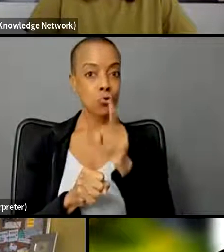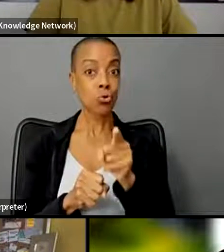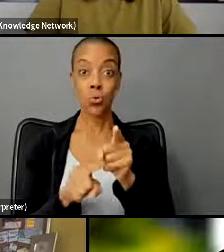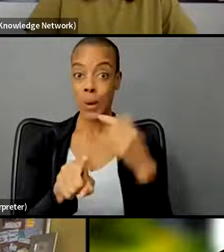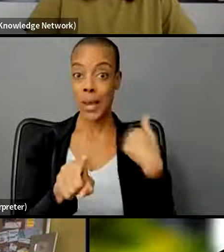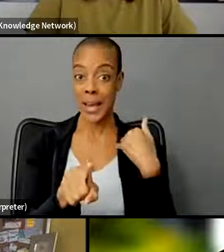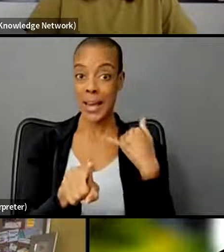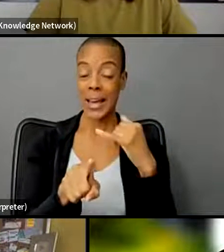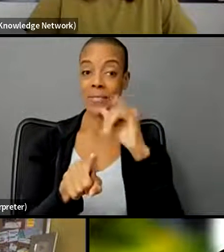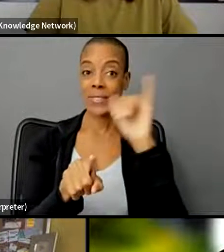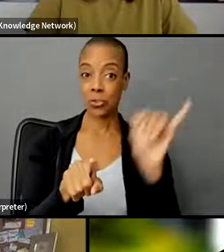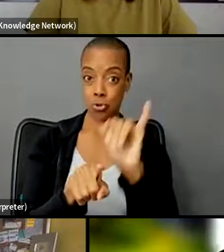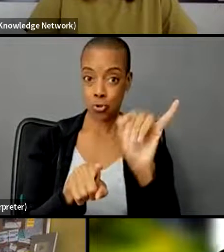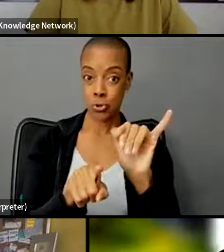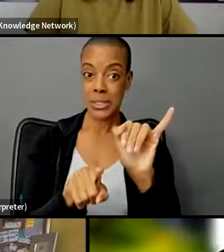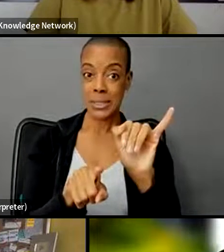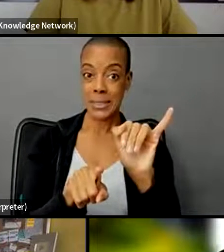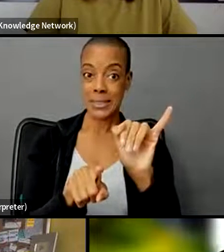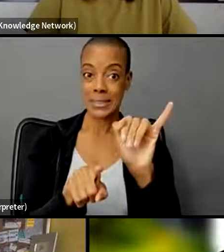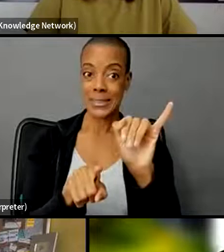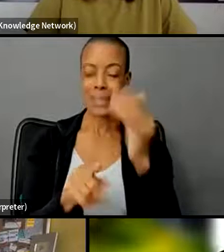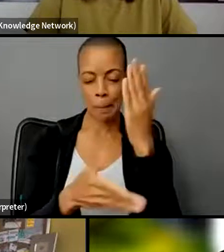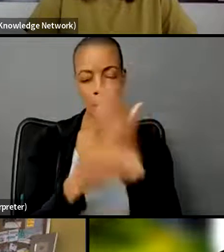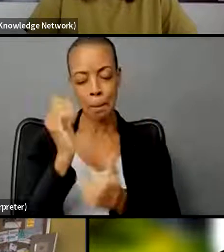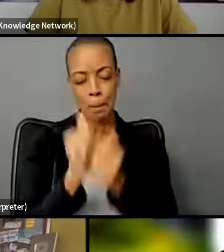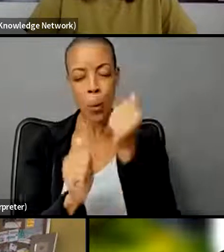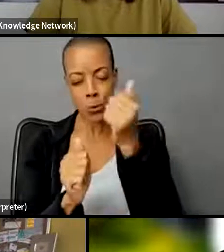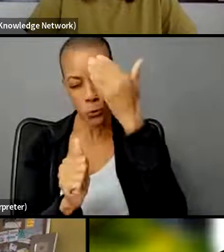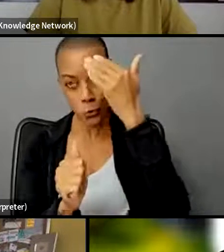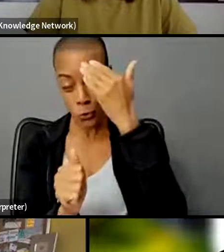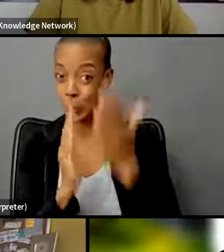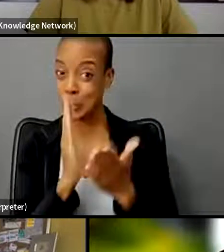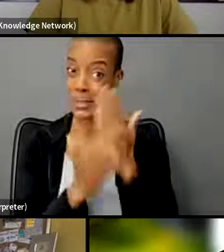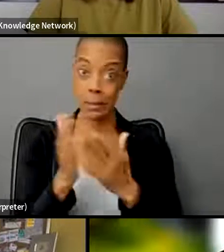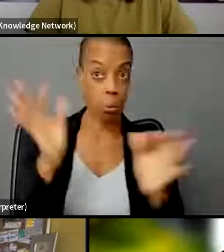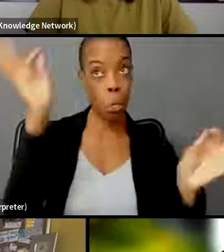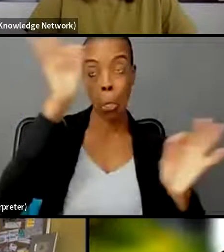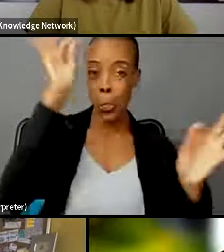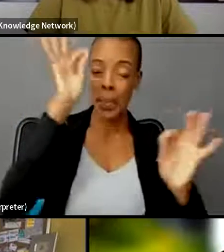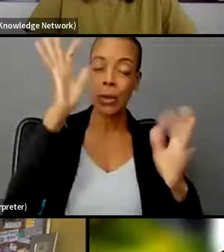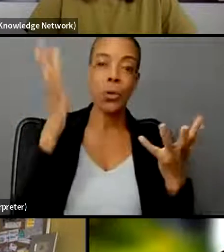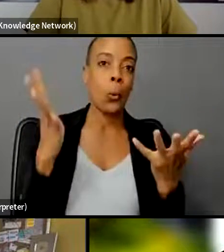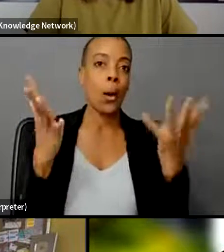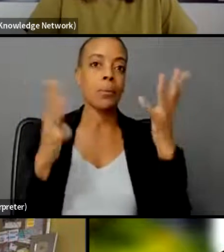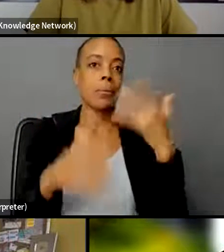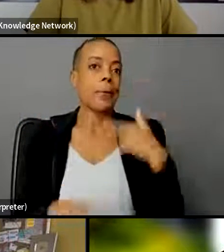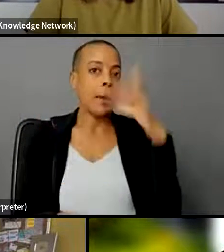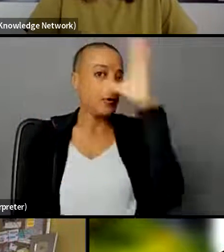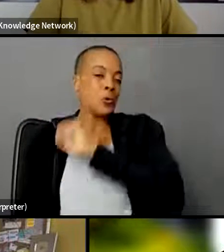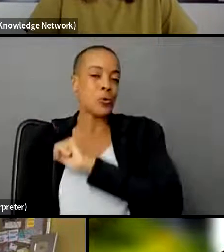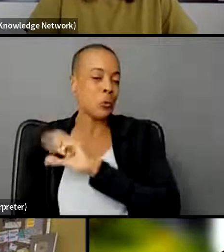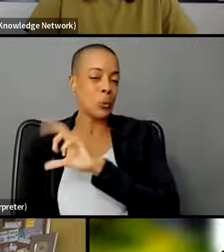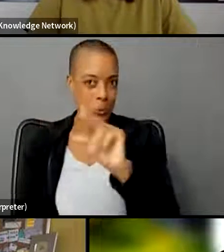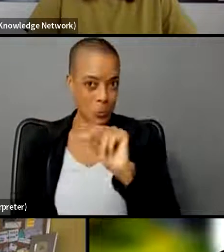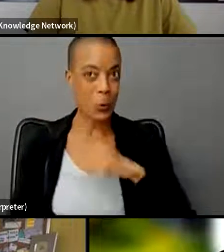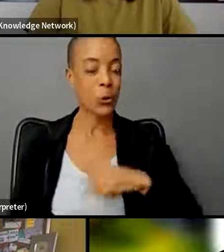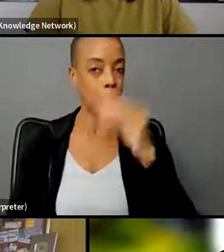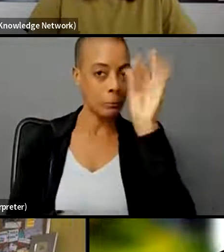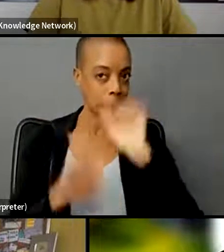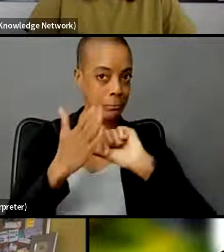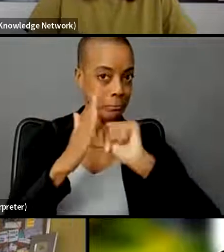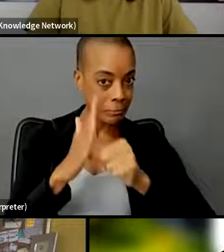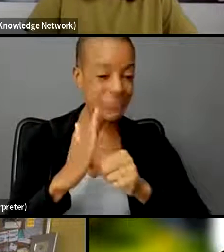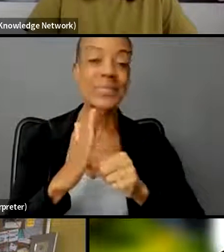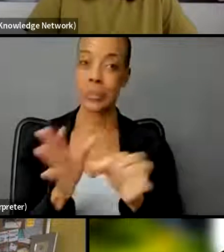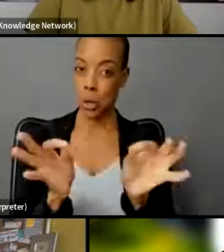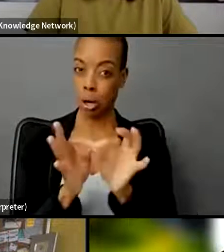insurance. I know many folks are already aware of that. Some are not, and I don't want to take for granted that everyone knows that, because there's a